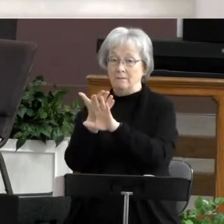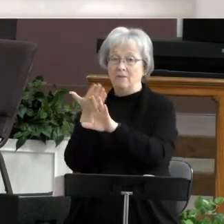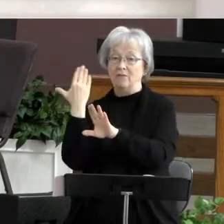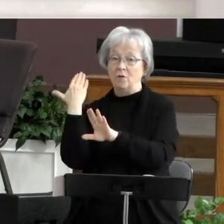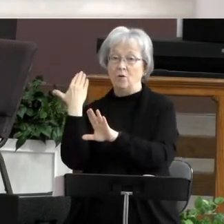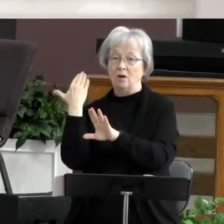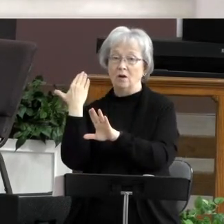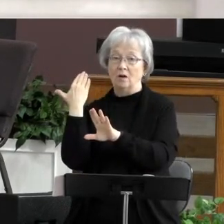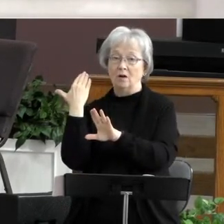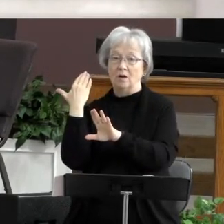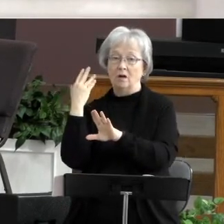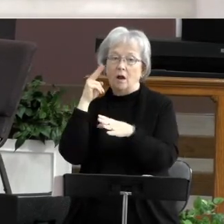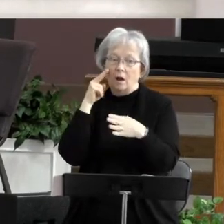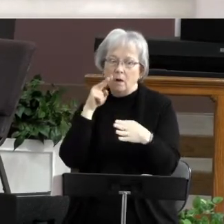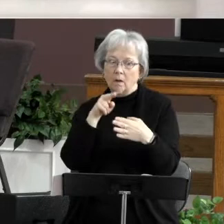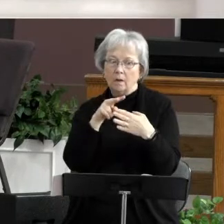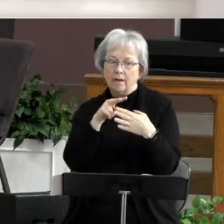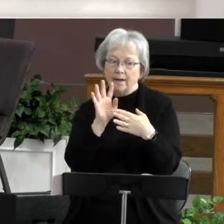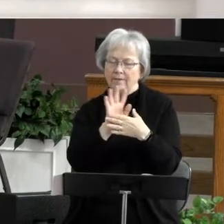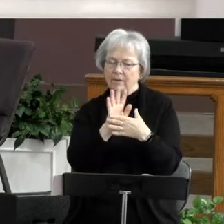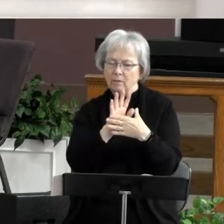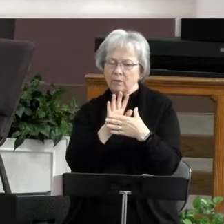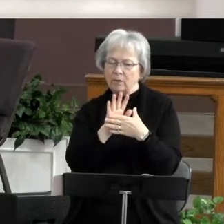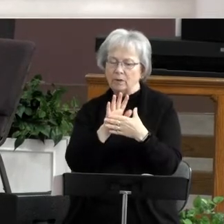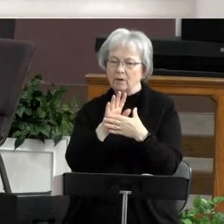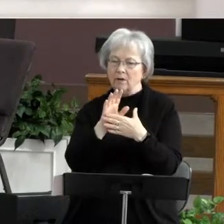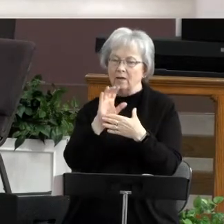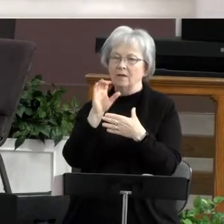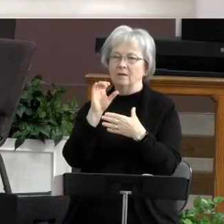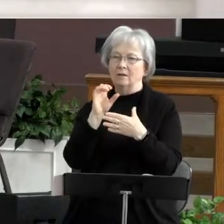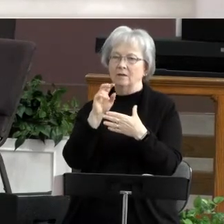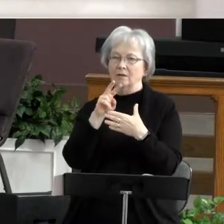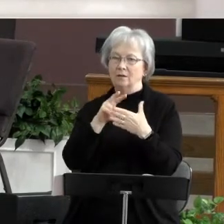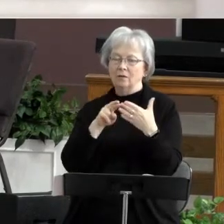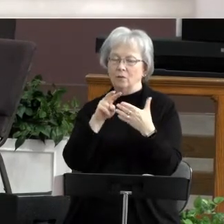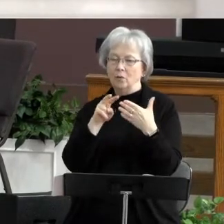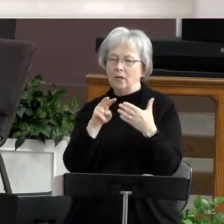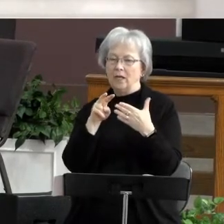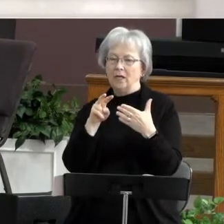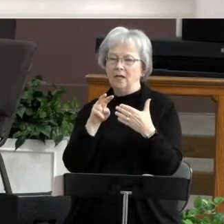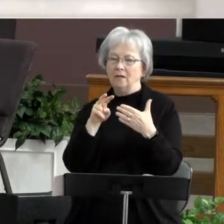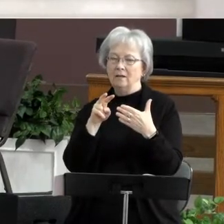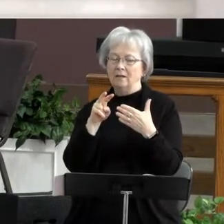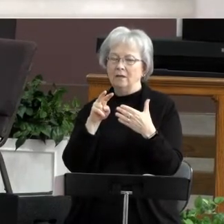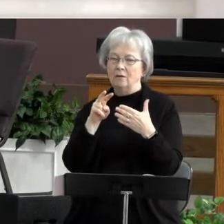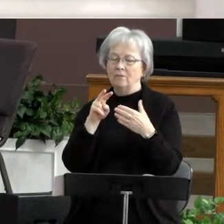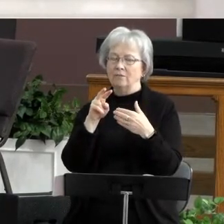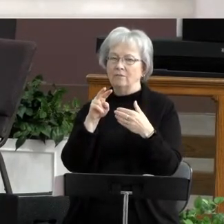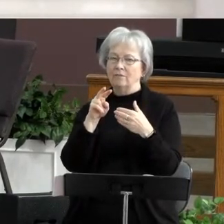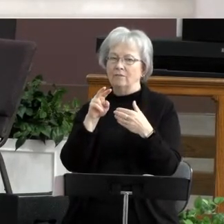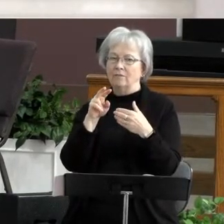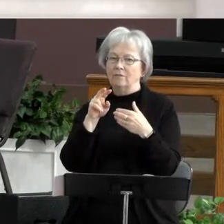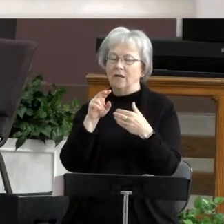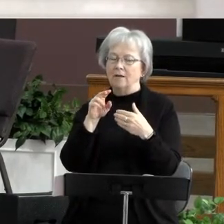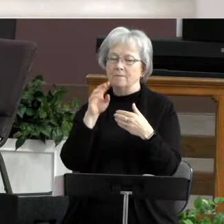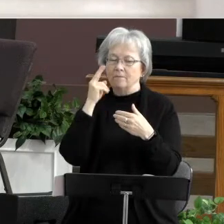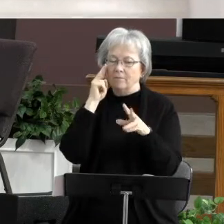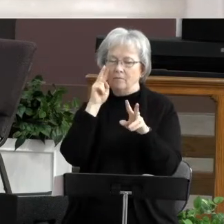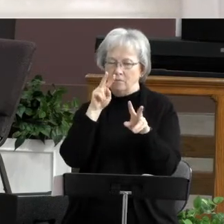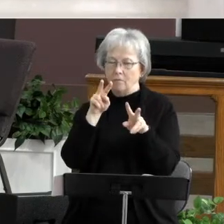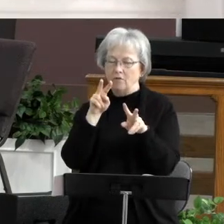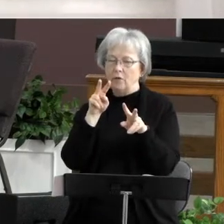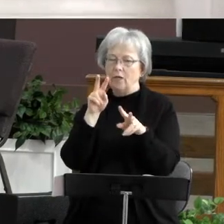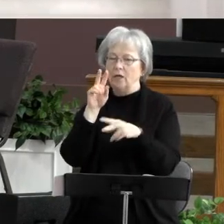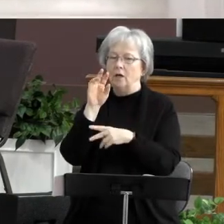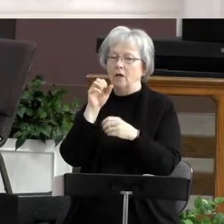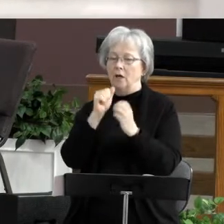getting online and checking things out and stumbling across a worship service just like this.